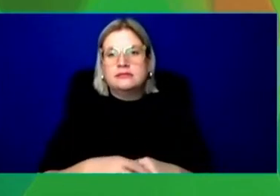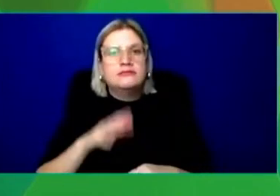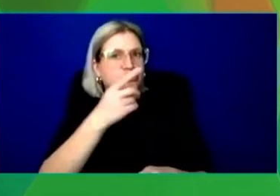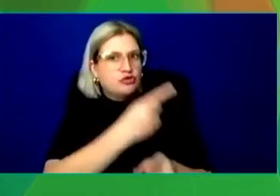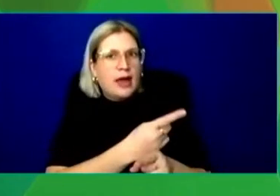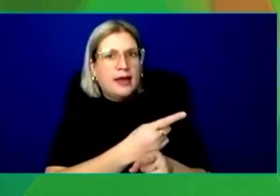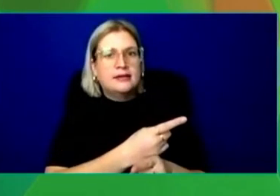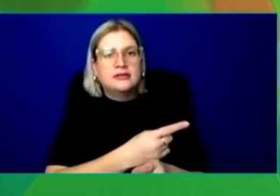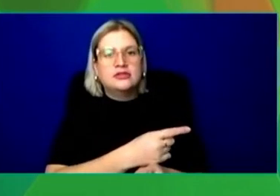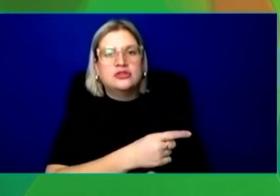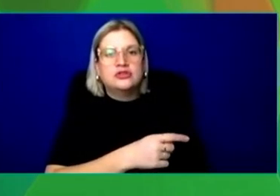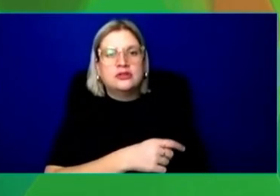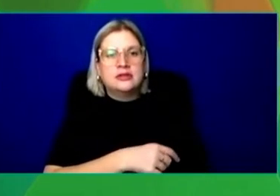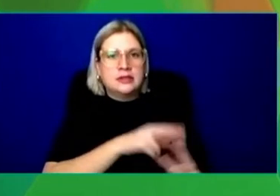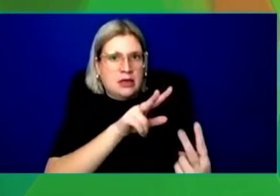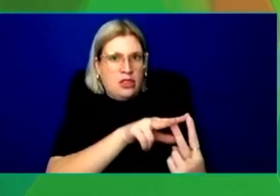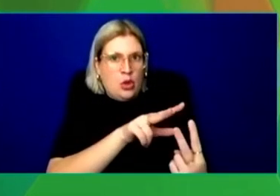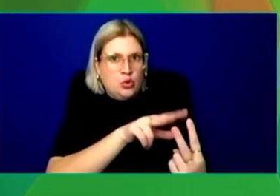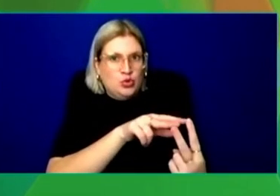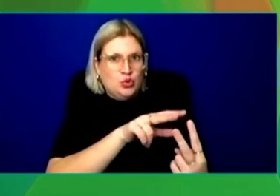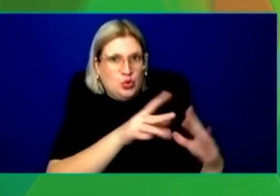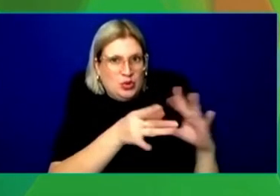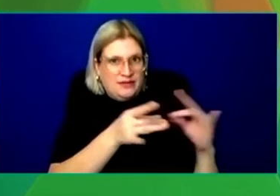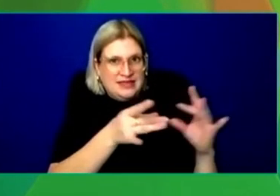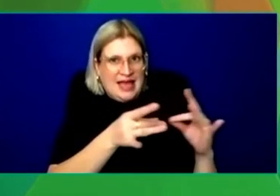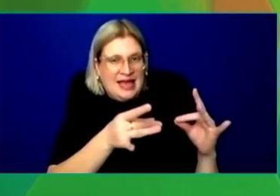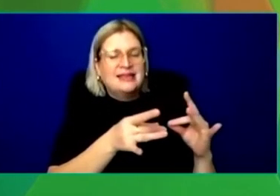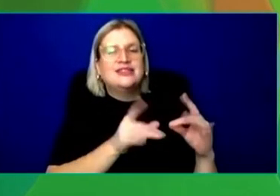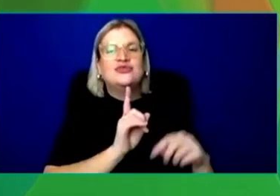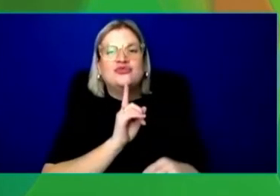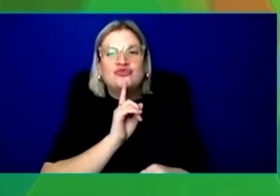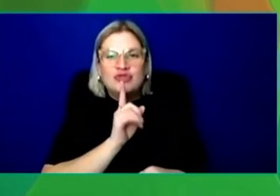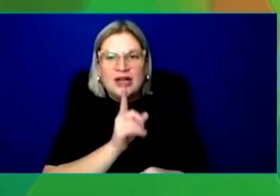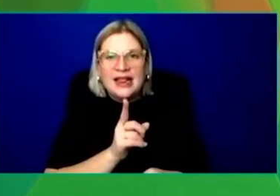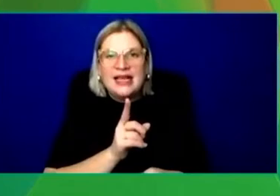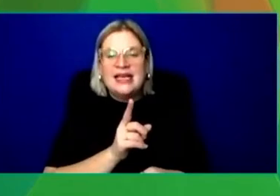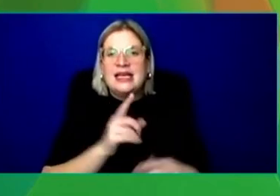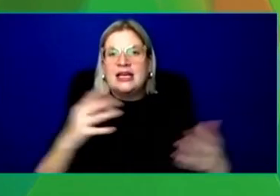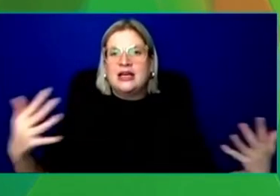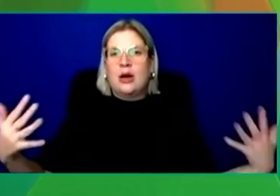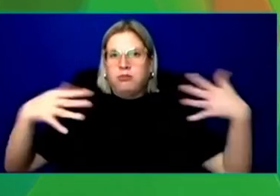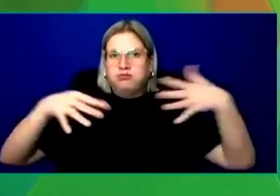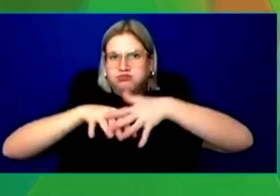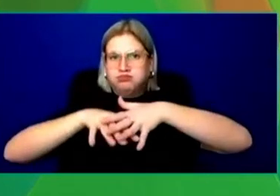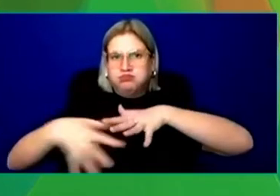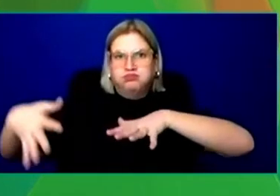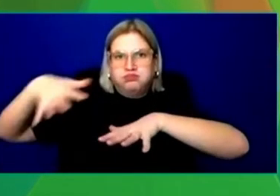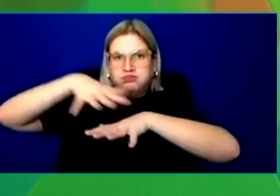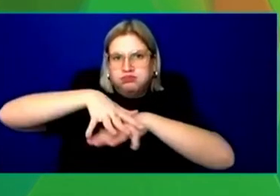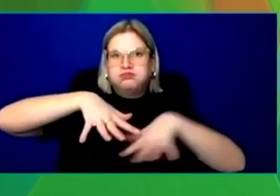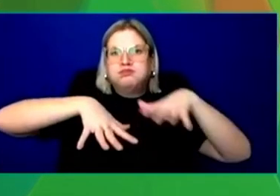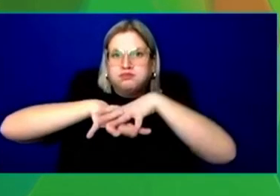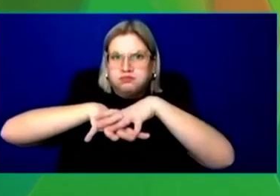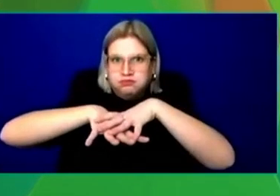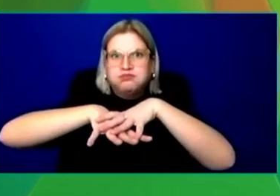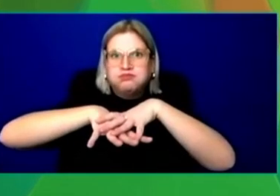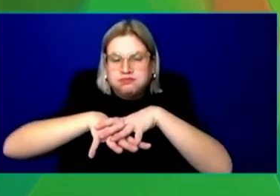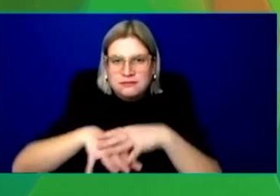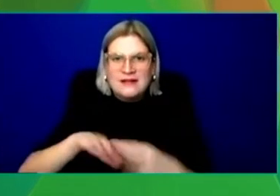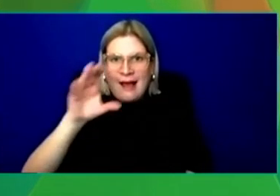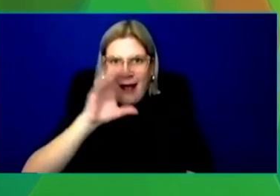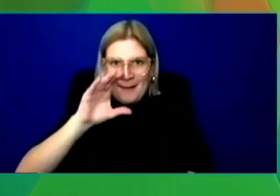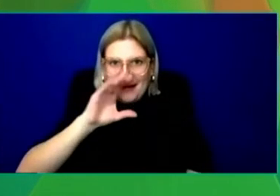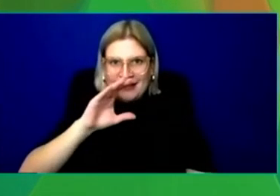and Jonathan have signified, like it's such an interdisciplinary space, comics, right? And so when